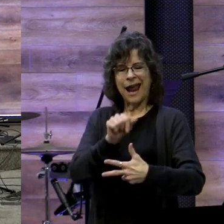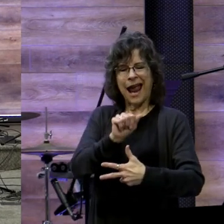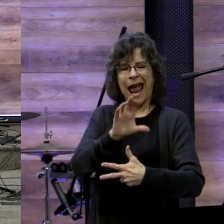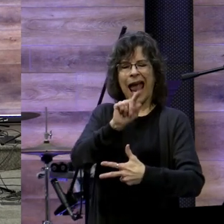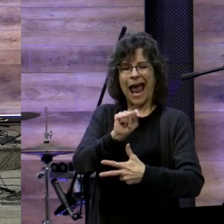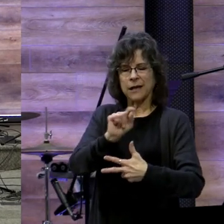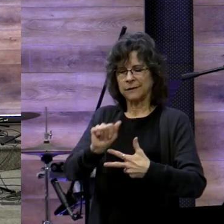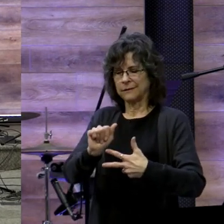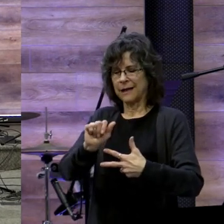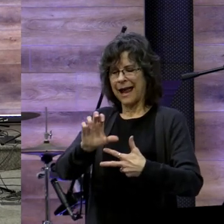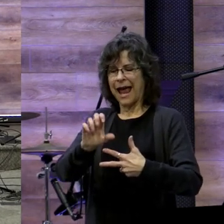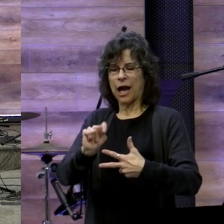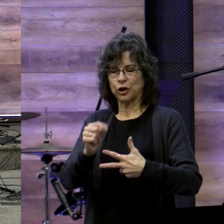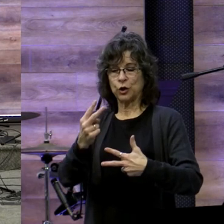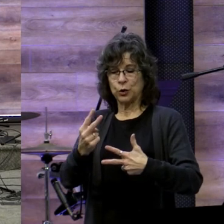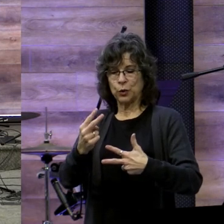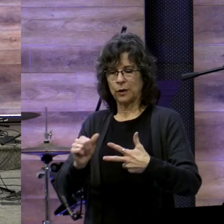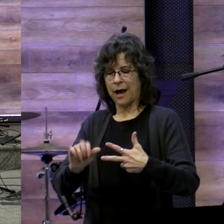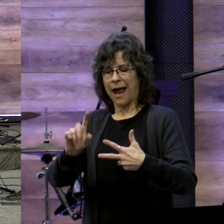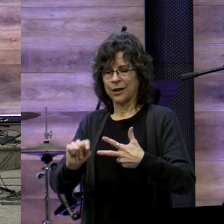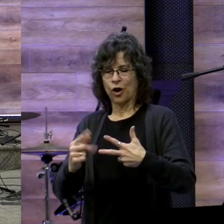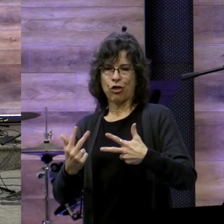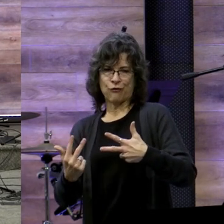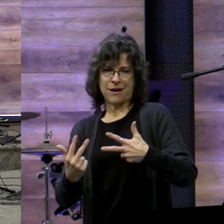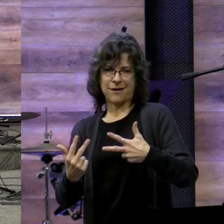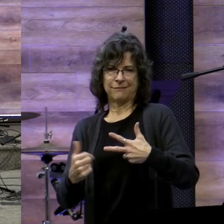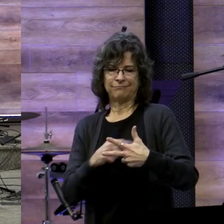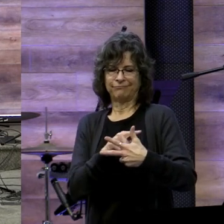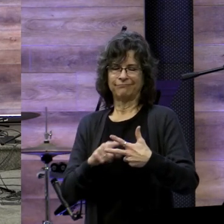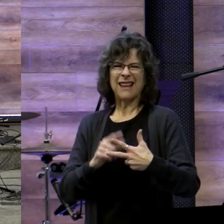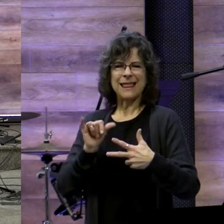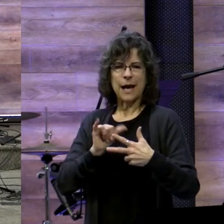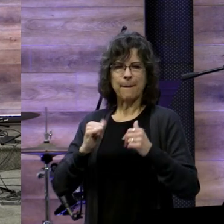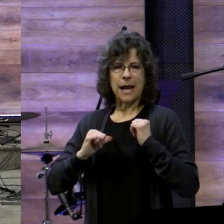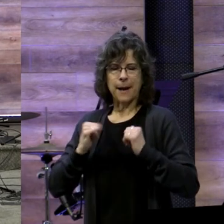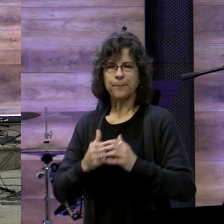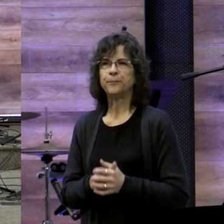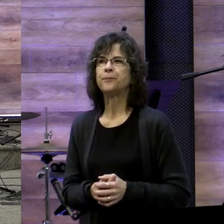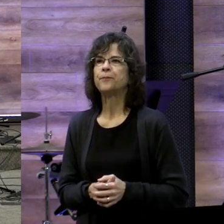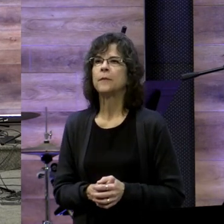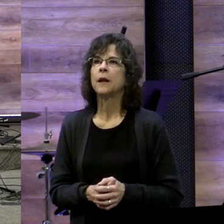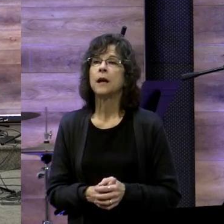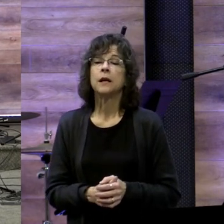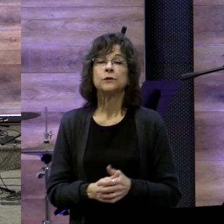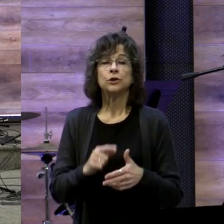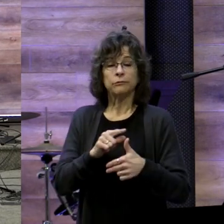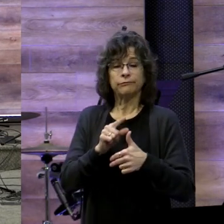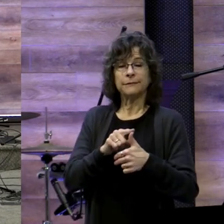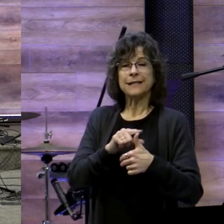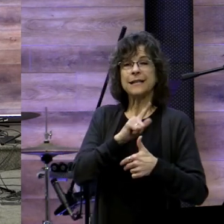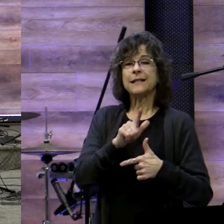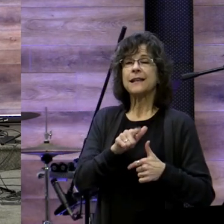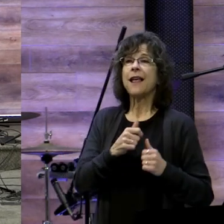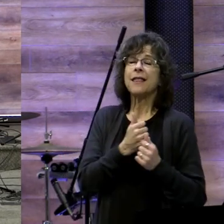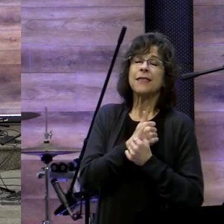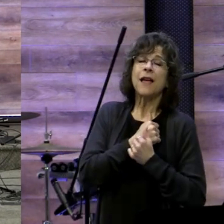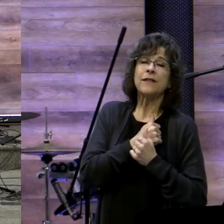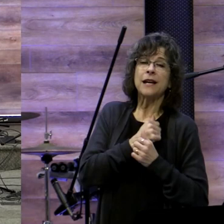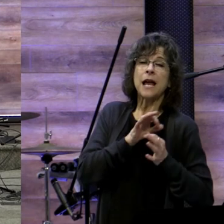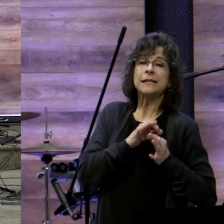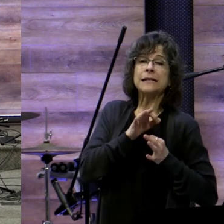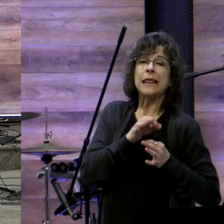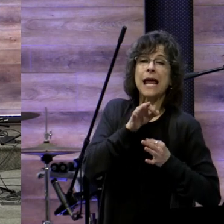our time through the story. Act 1, we'll call the loving delay, verses 1 to 16. Act 2 is the hopeful grief,